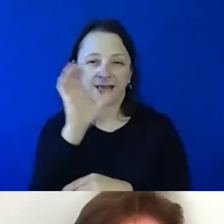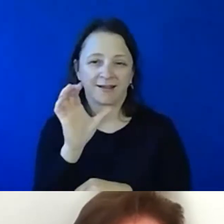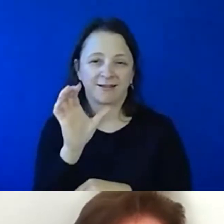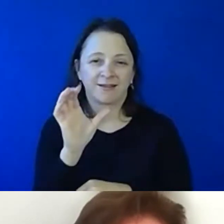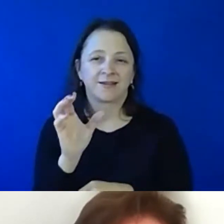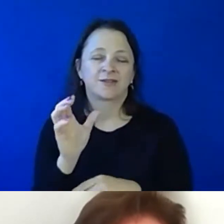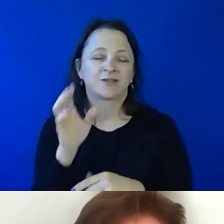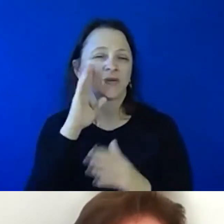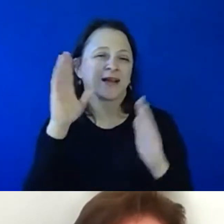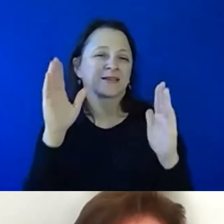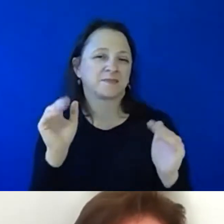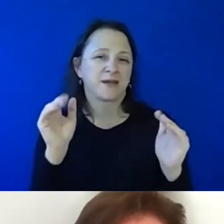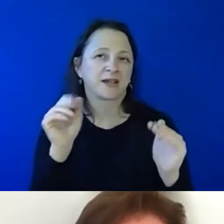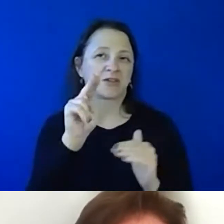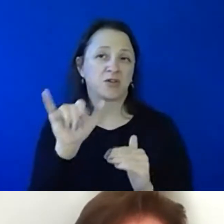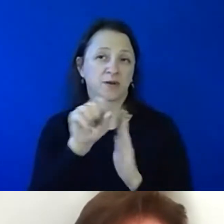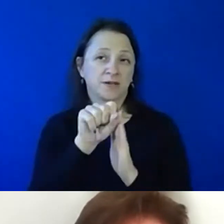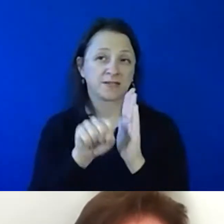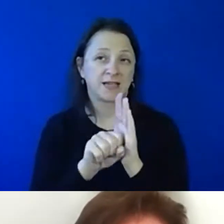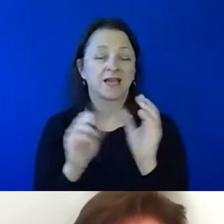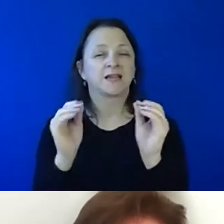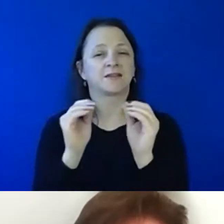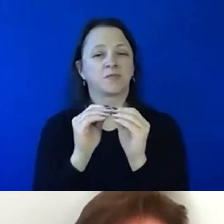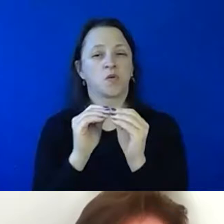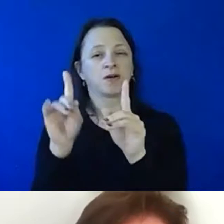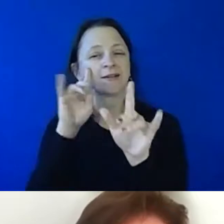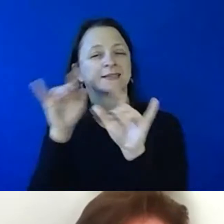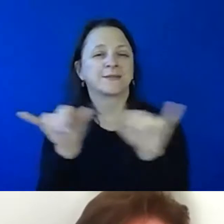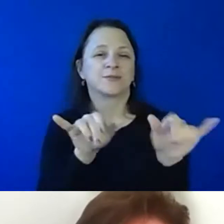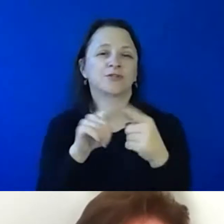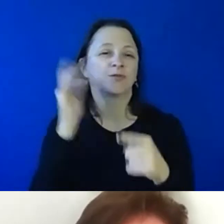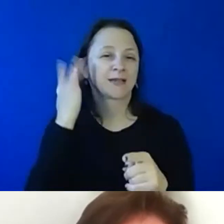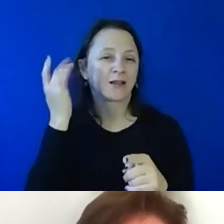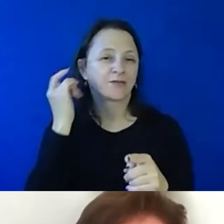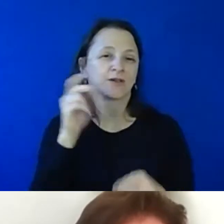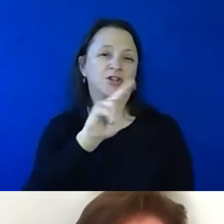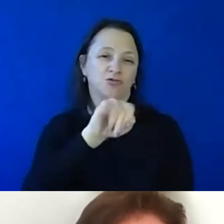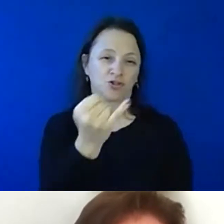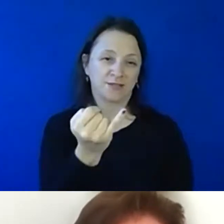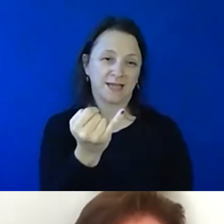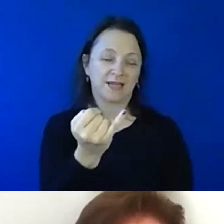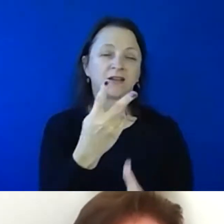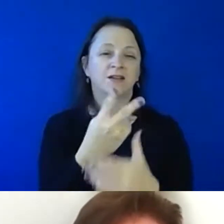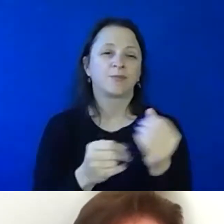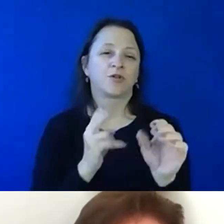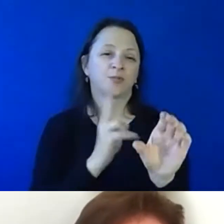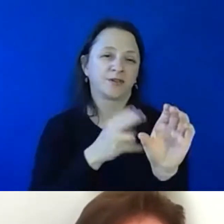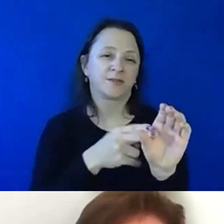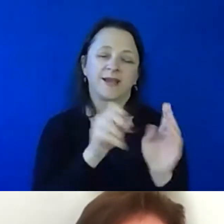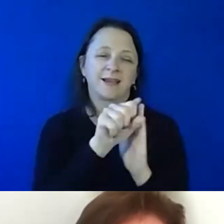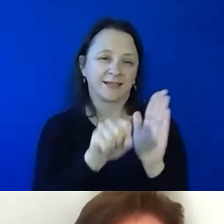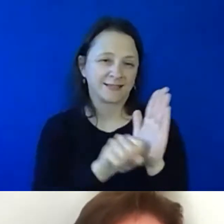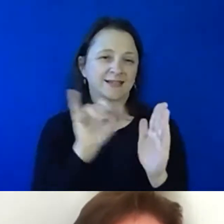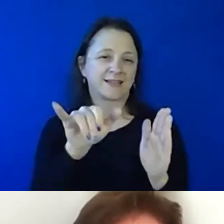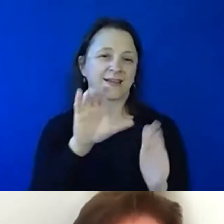would anticipate that New York is much more like California and New Jersey, which are participating states in